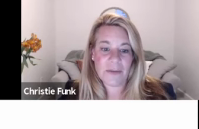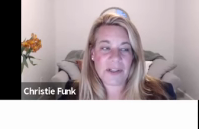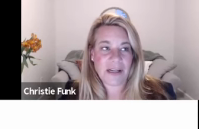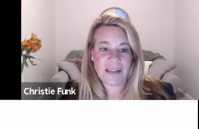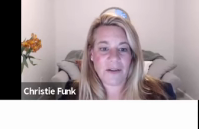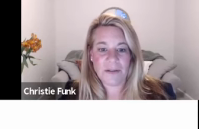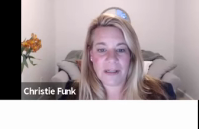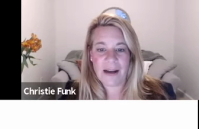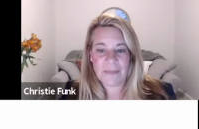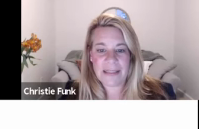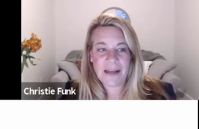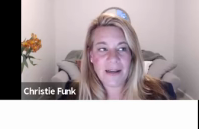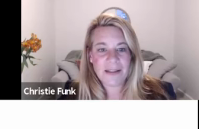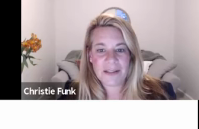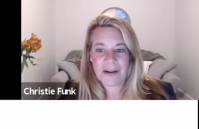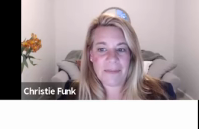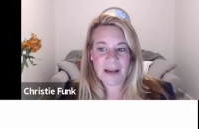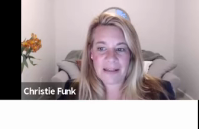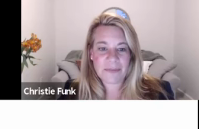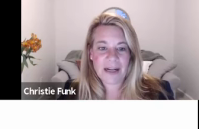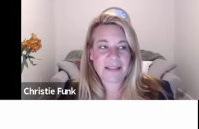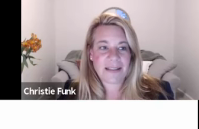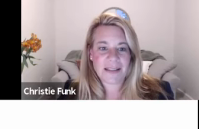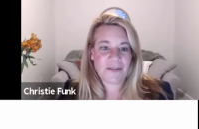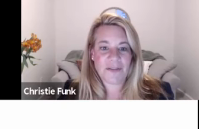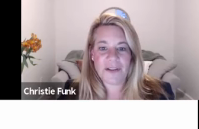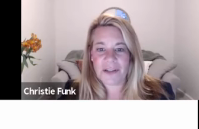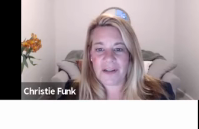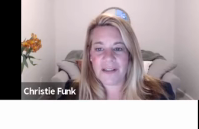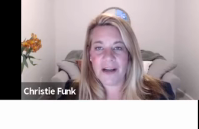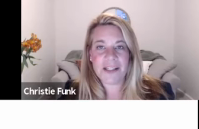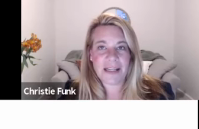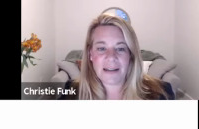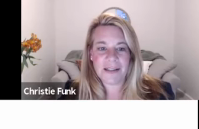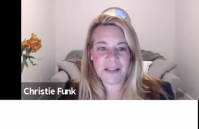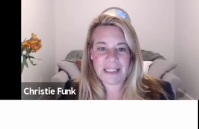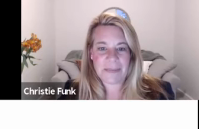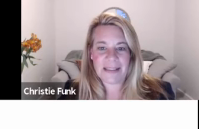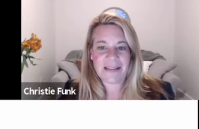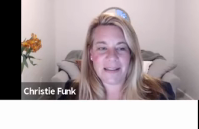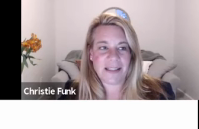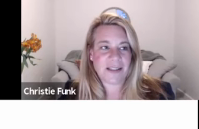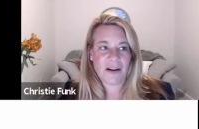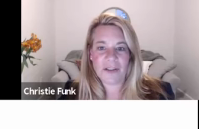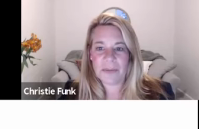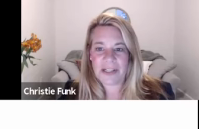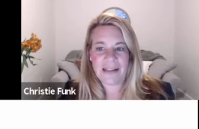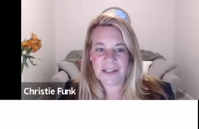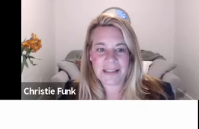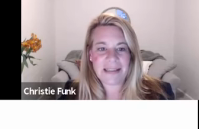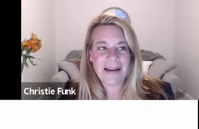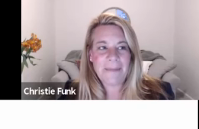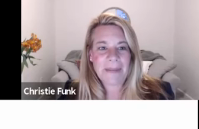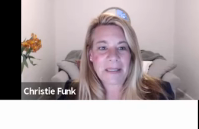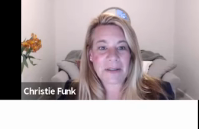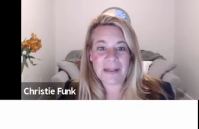to help strengthen local economies, to create products and processes of the future, and to launch technology-based businesses that solve global